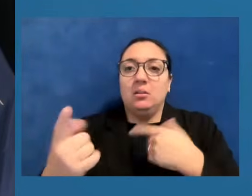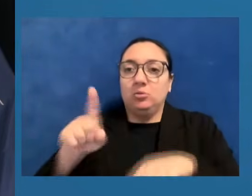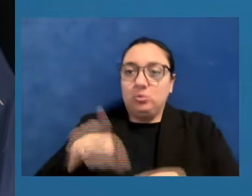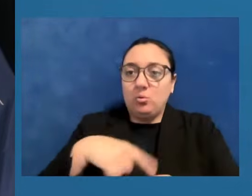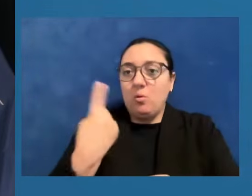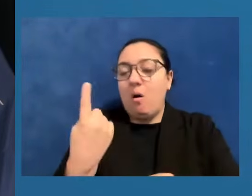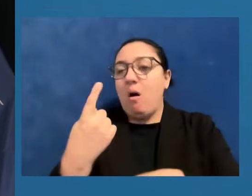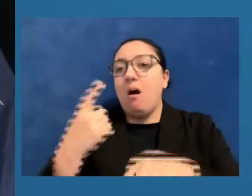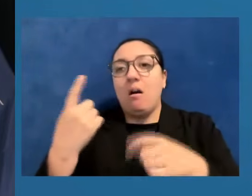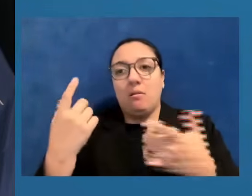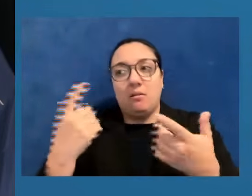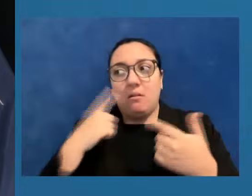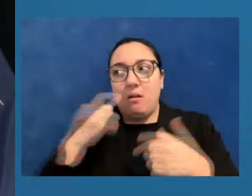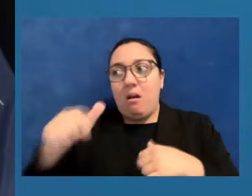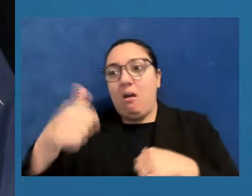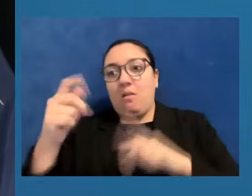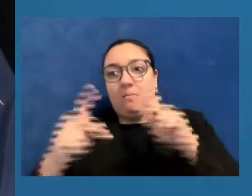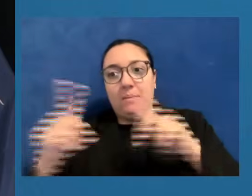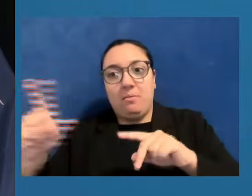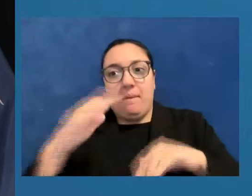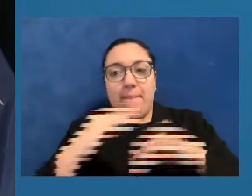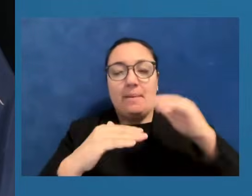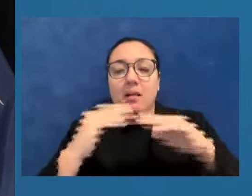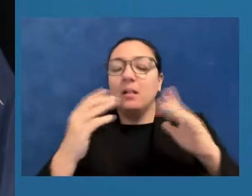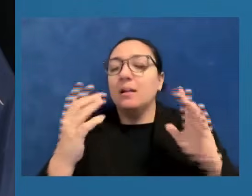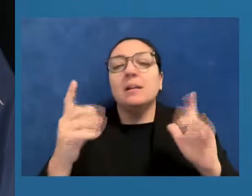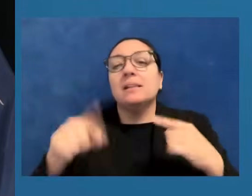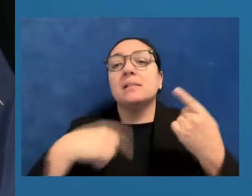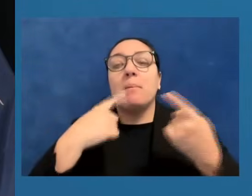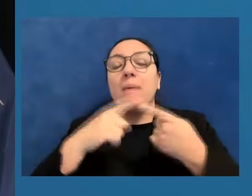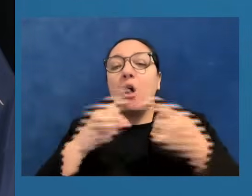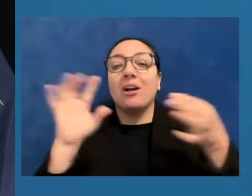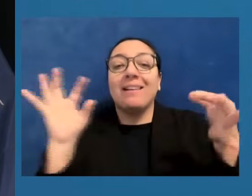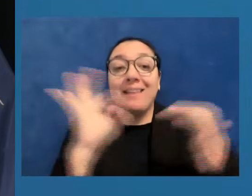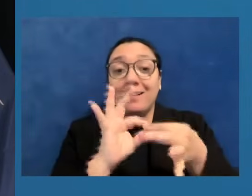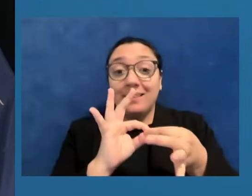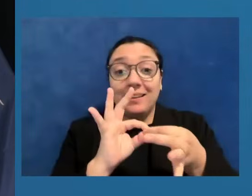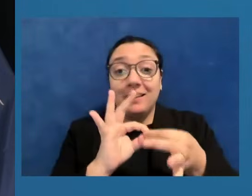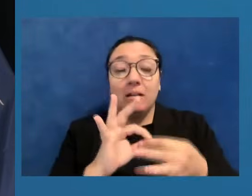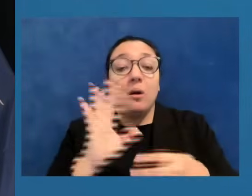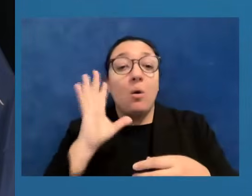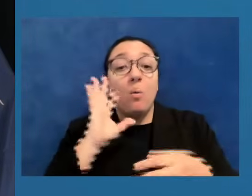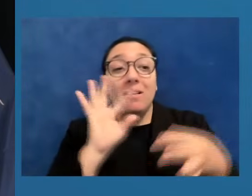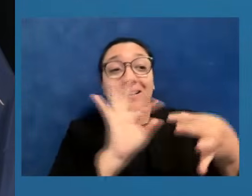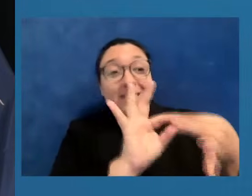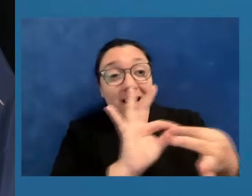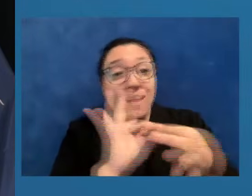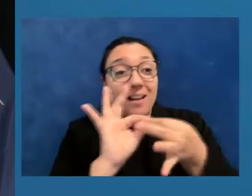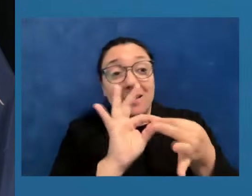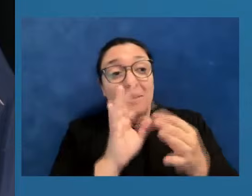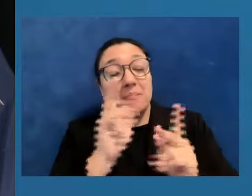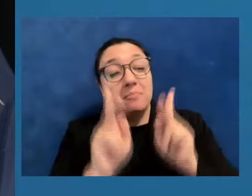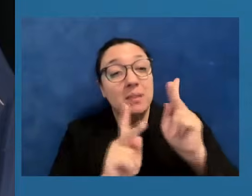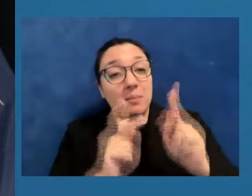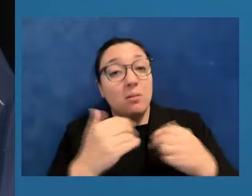infrastructure. It's about connecting. You know, we're going to build, we're going to connect people with opportunity, connect communities. But back